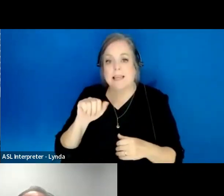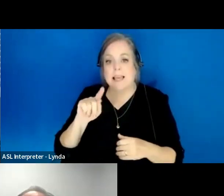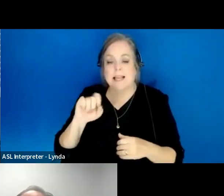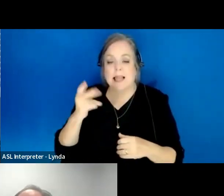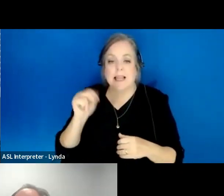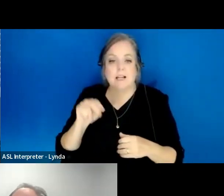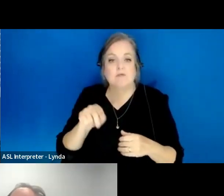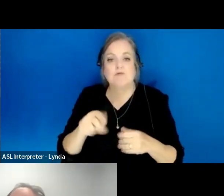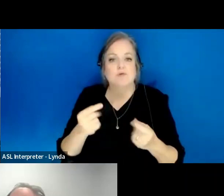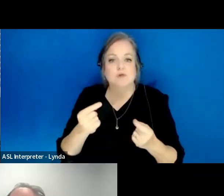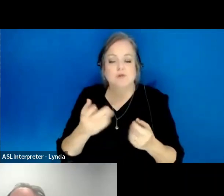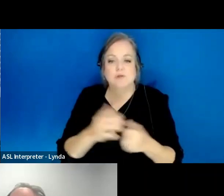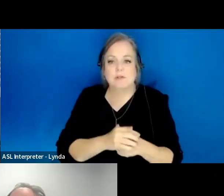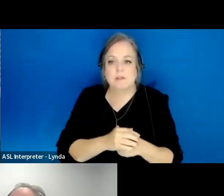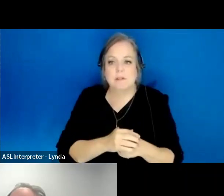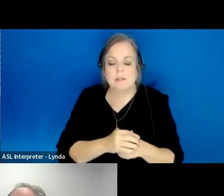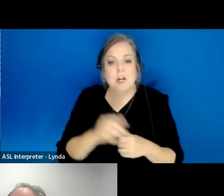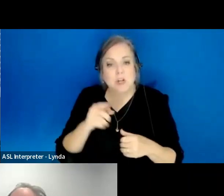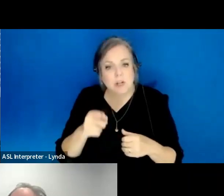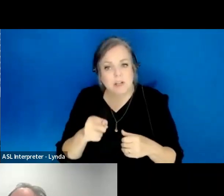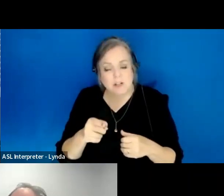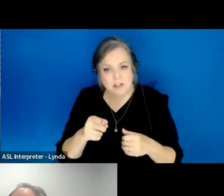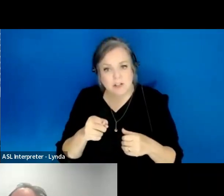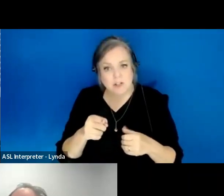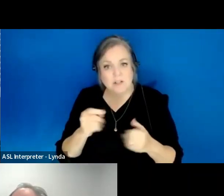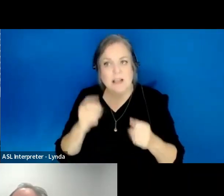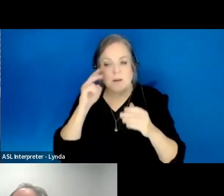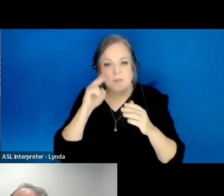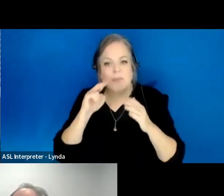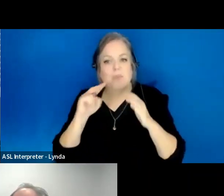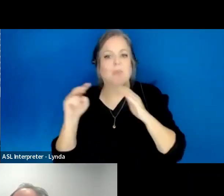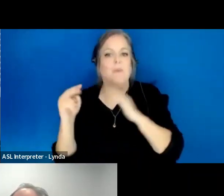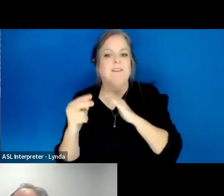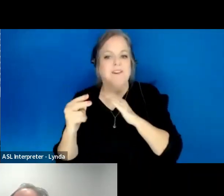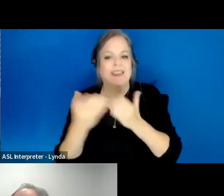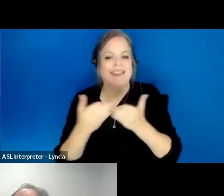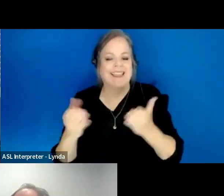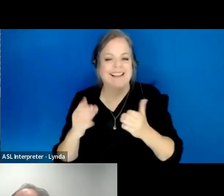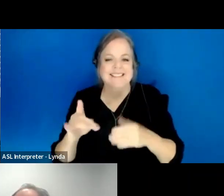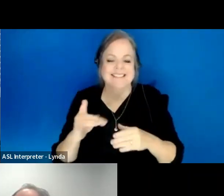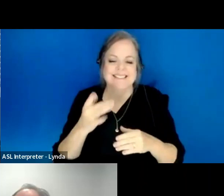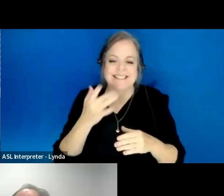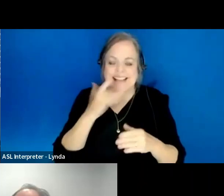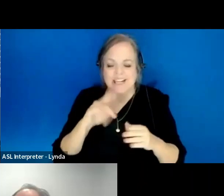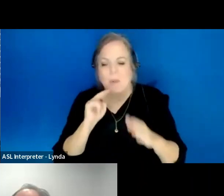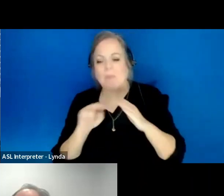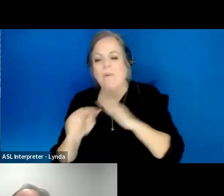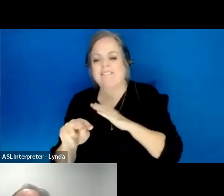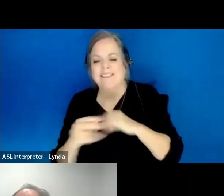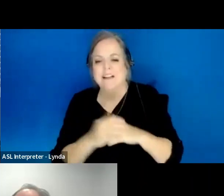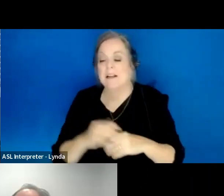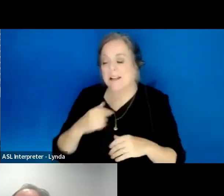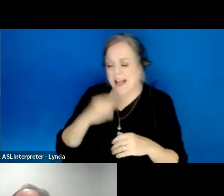do? 'Cause Yeah. you can preview things. You're lucky. I do. I